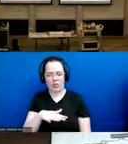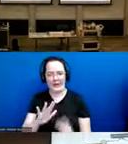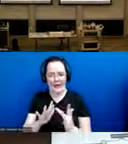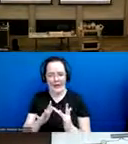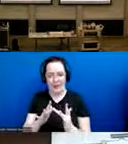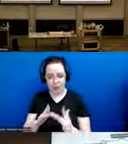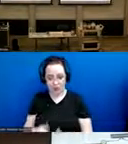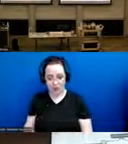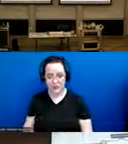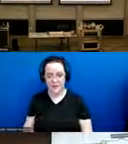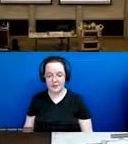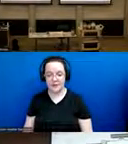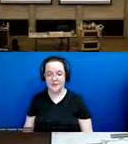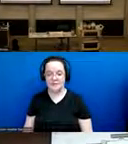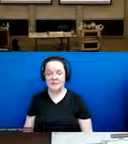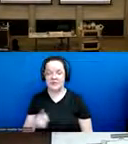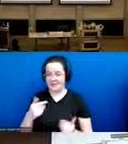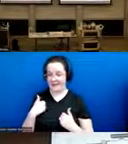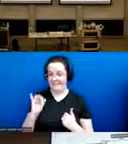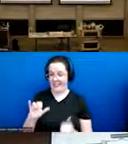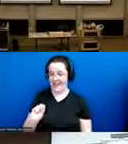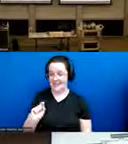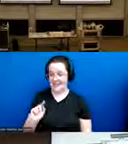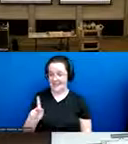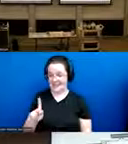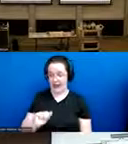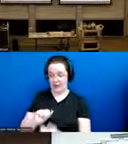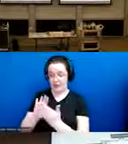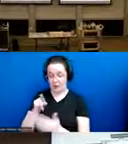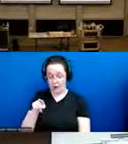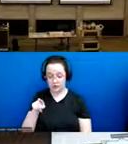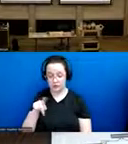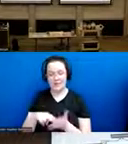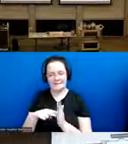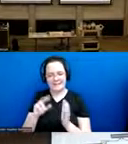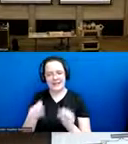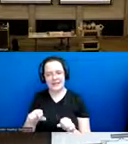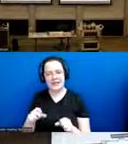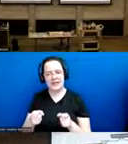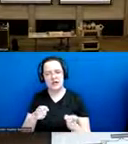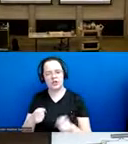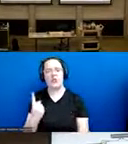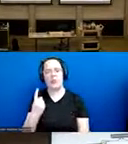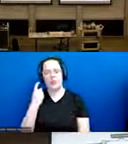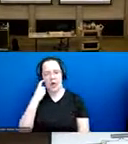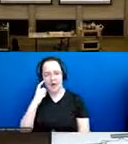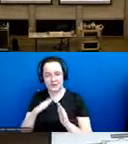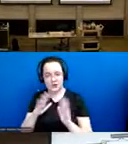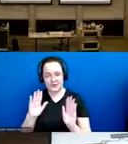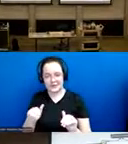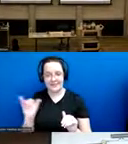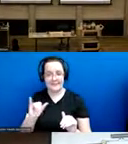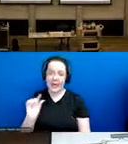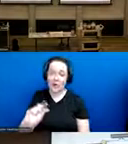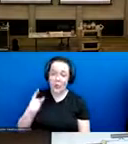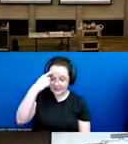having this stack approach, can actually control quantum optical subsystems, such as quantum memories